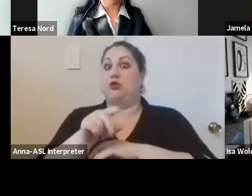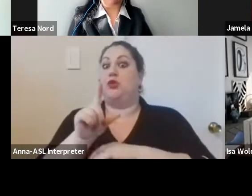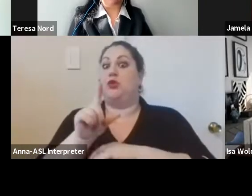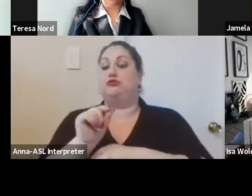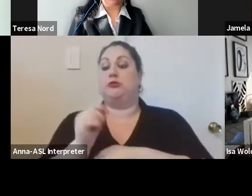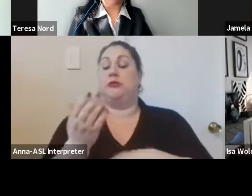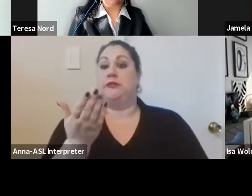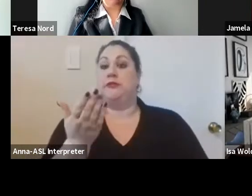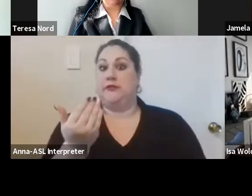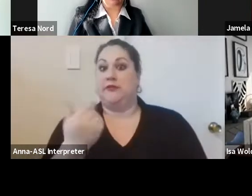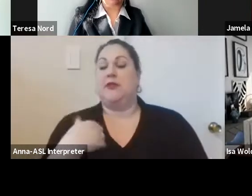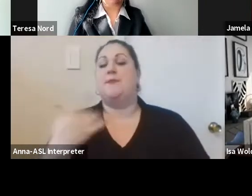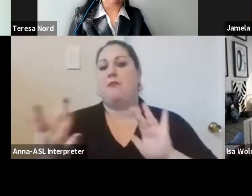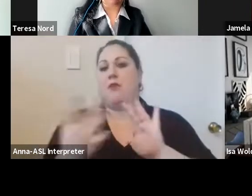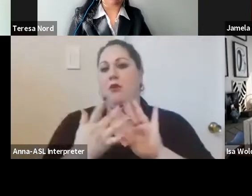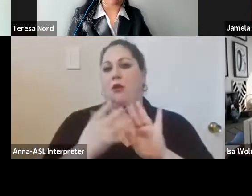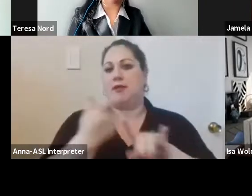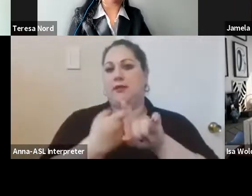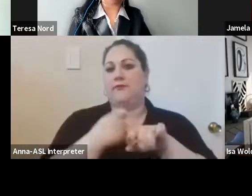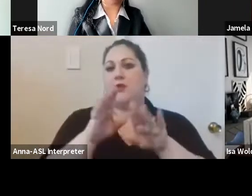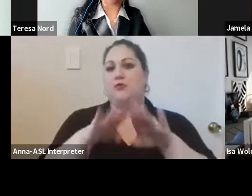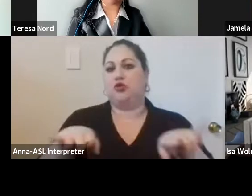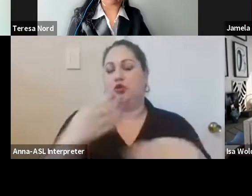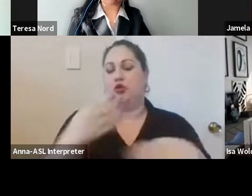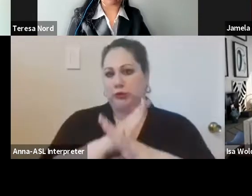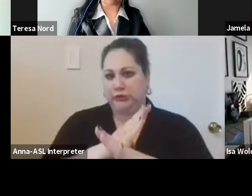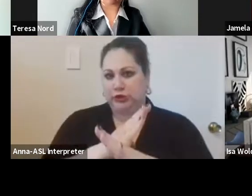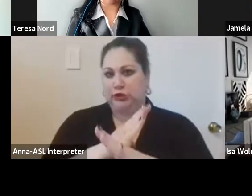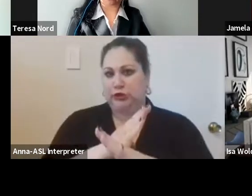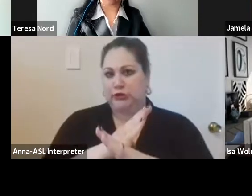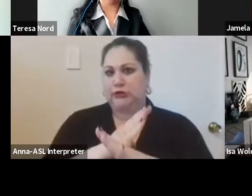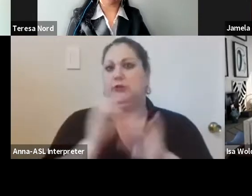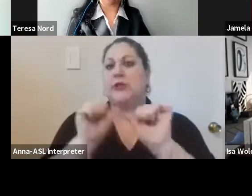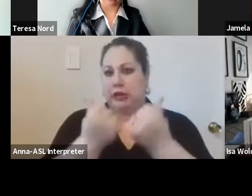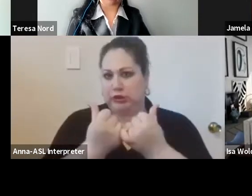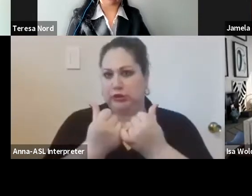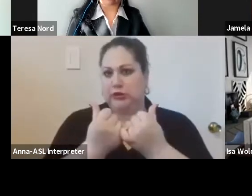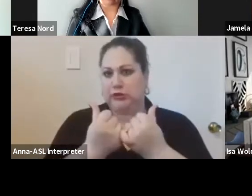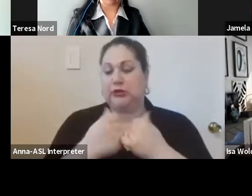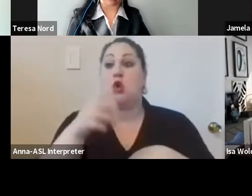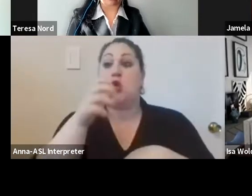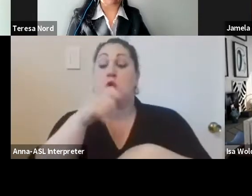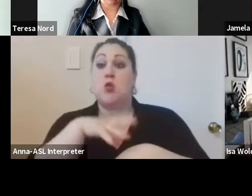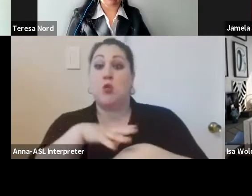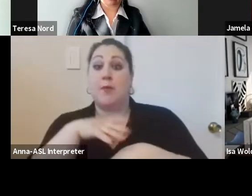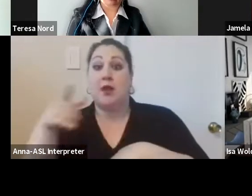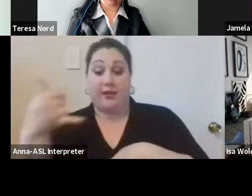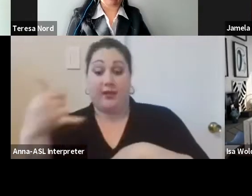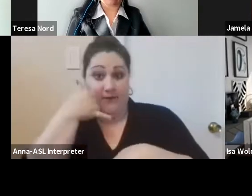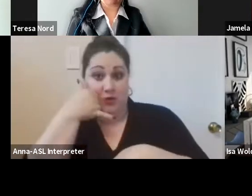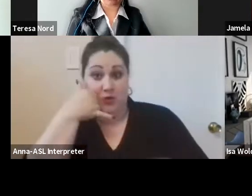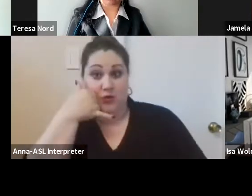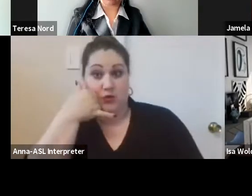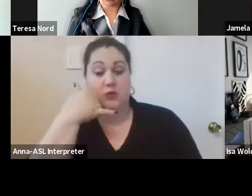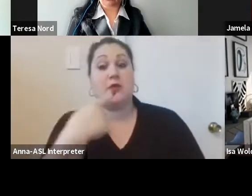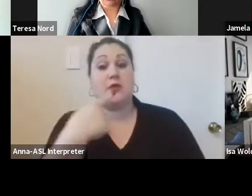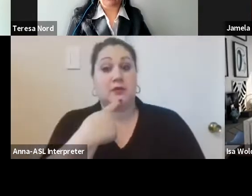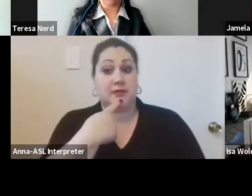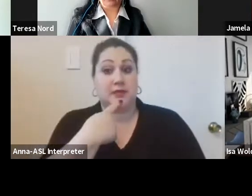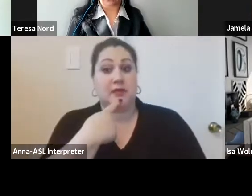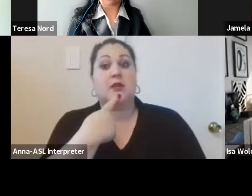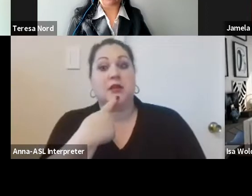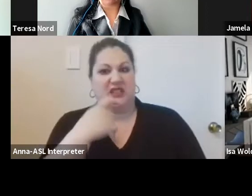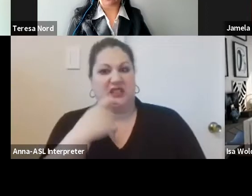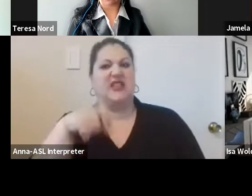by child protection. And the woman on the other end of the phone basically said that she needed to do